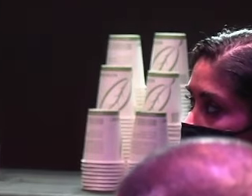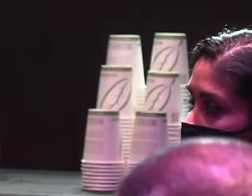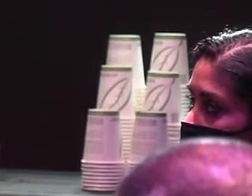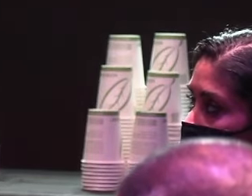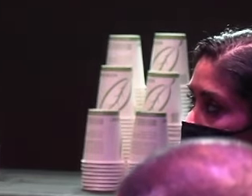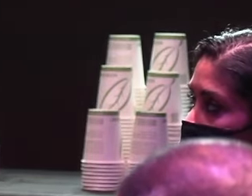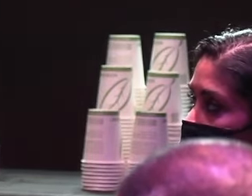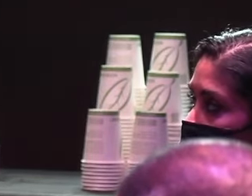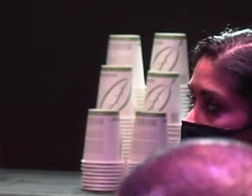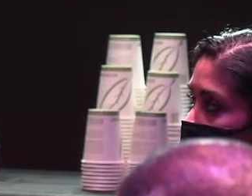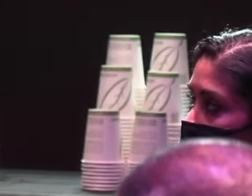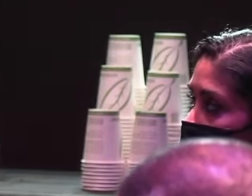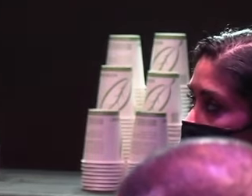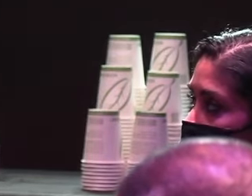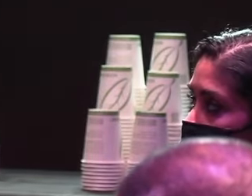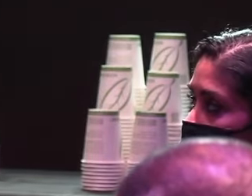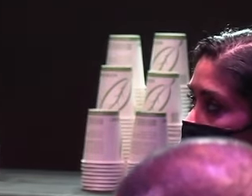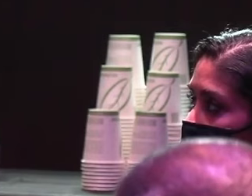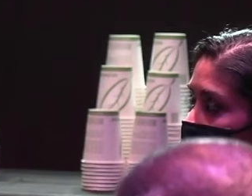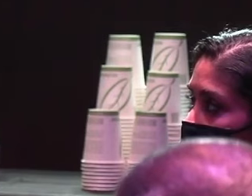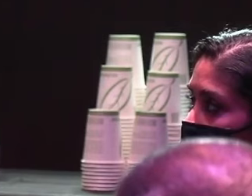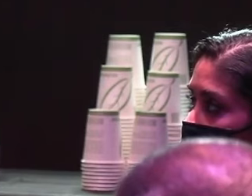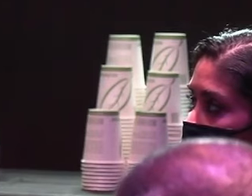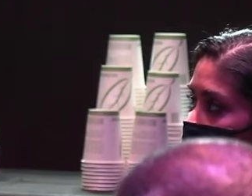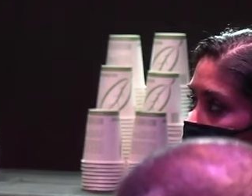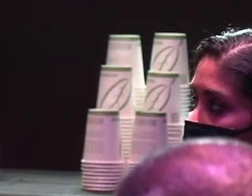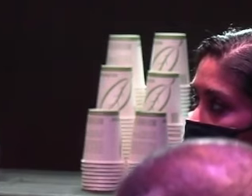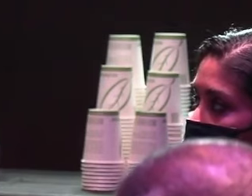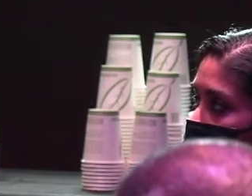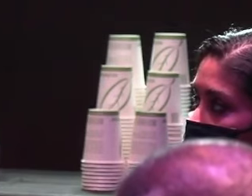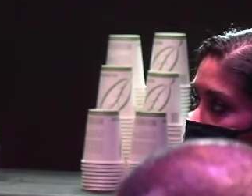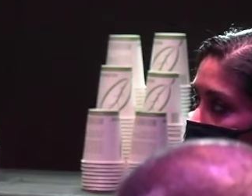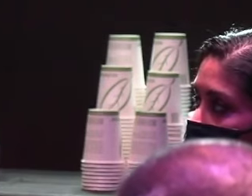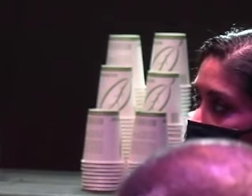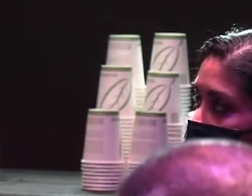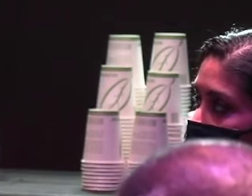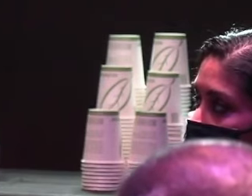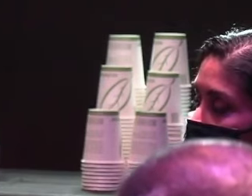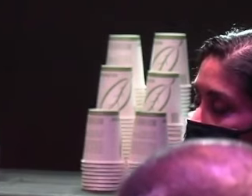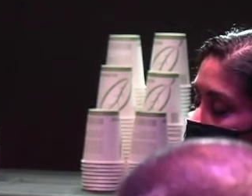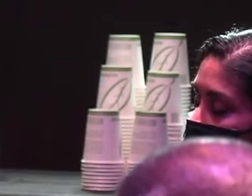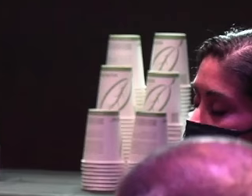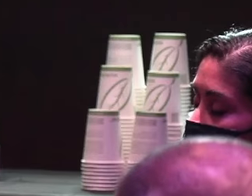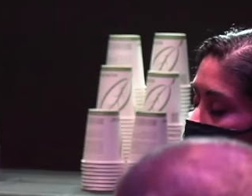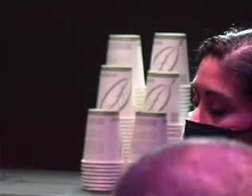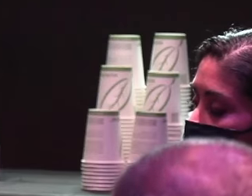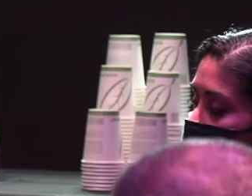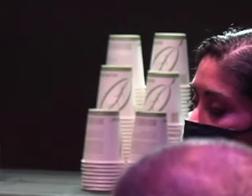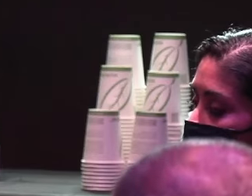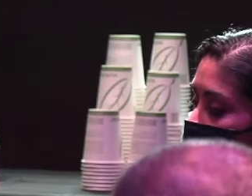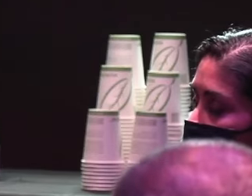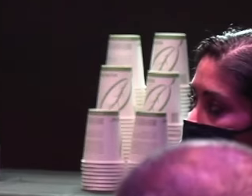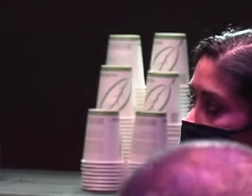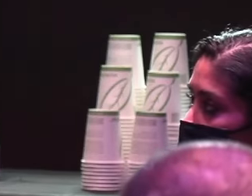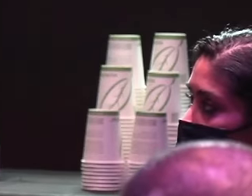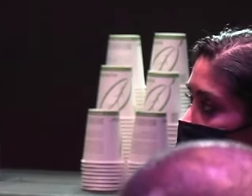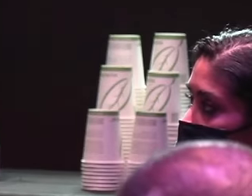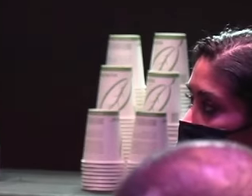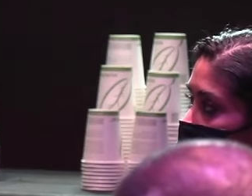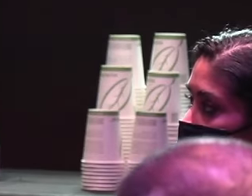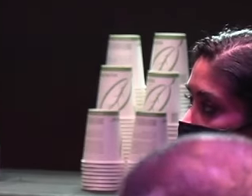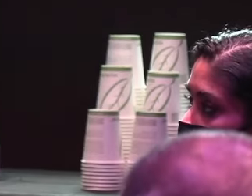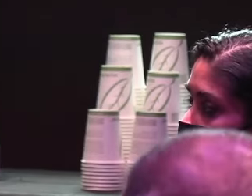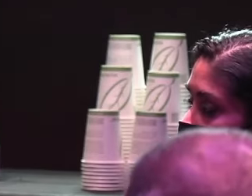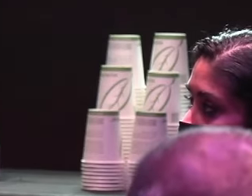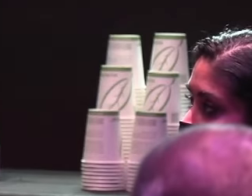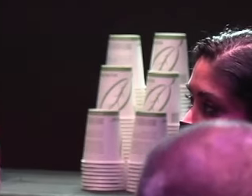This land can even be returned and be reclaimed by the earth that wants it. And I'm so excited by the way